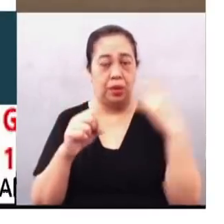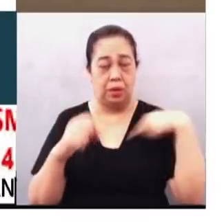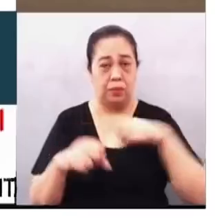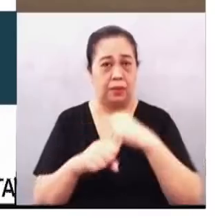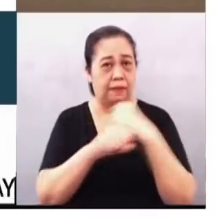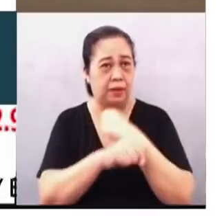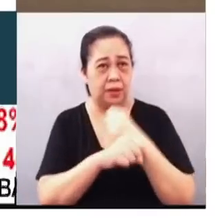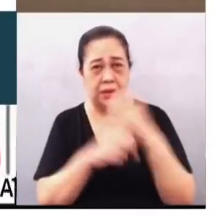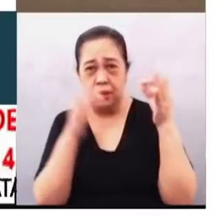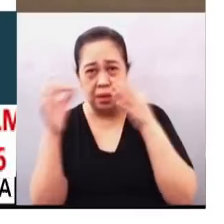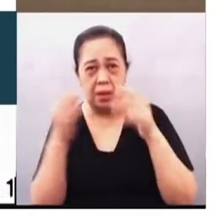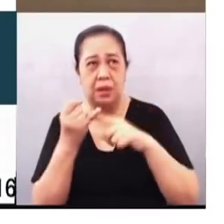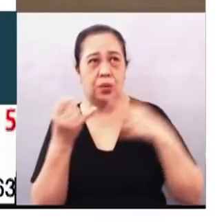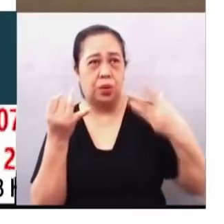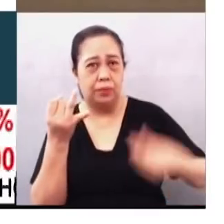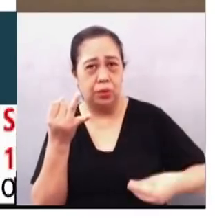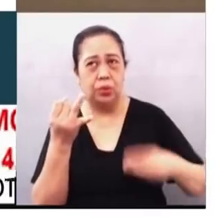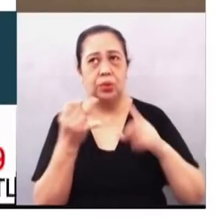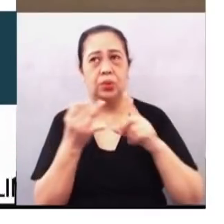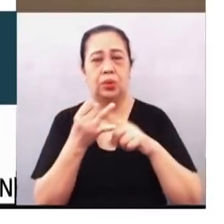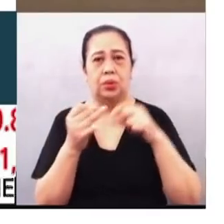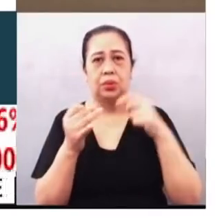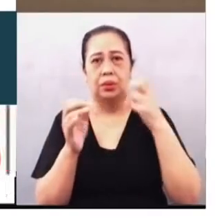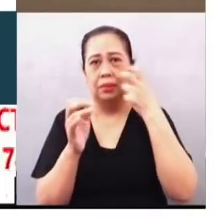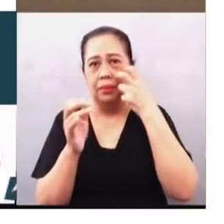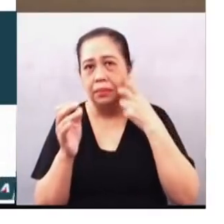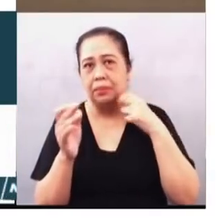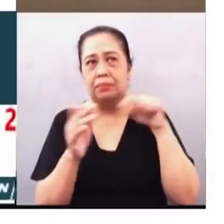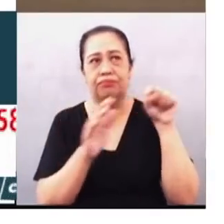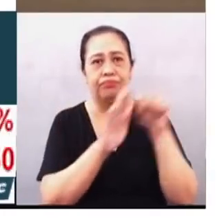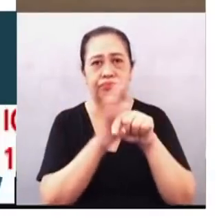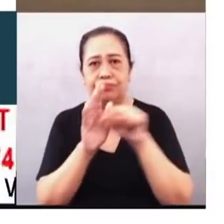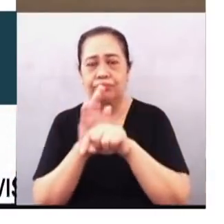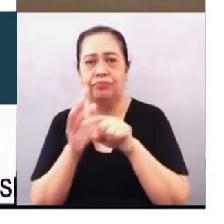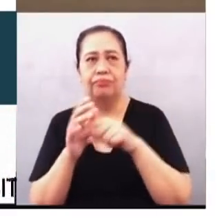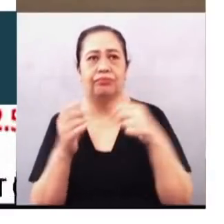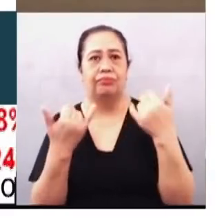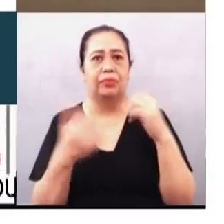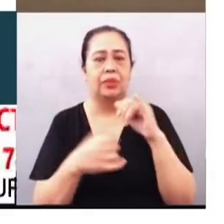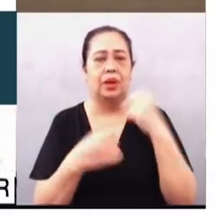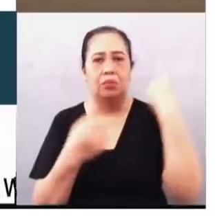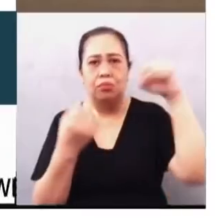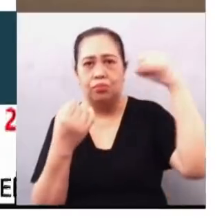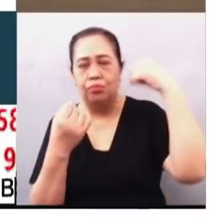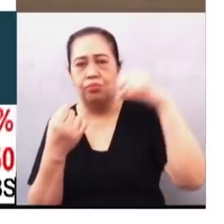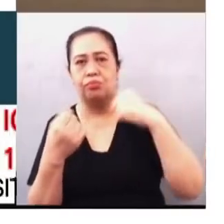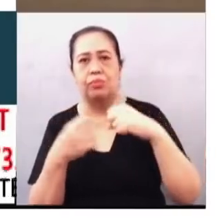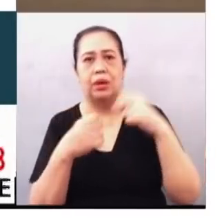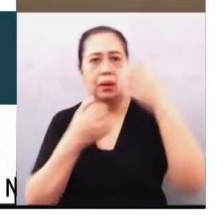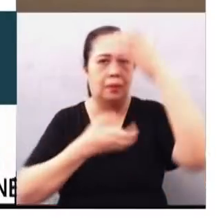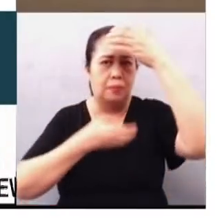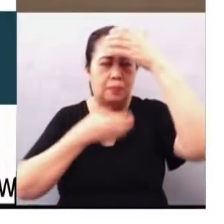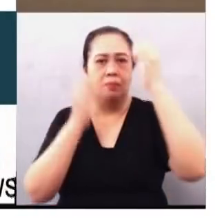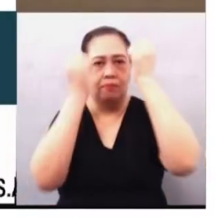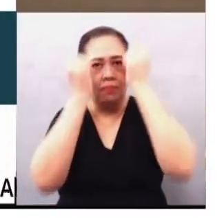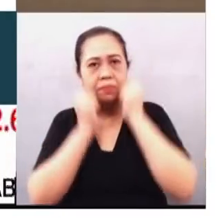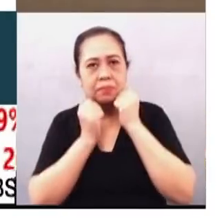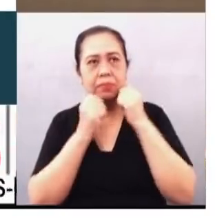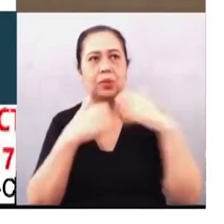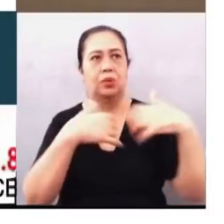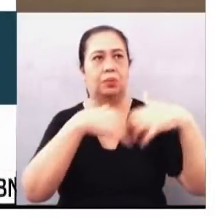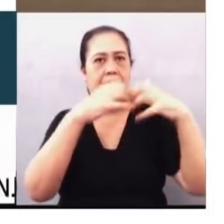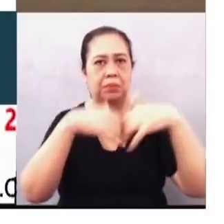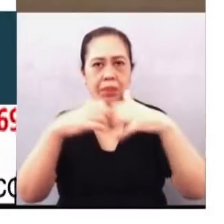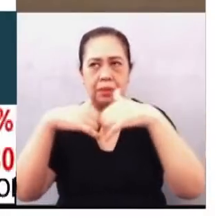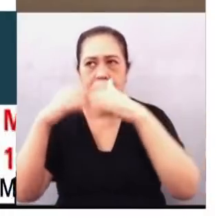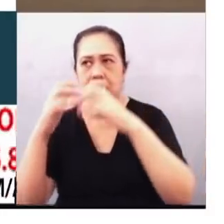drugs, korupsyon, kriminalidad, insurgency, terrorism, yung build, yung